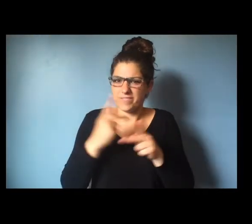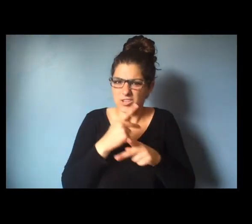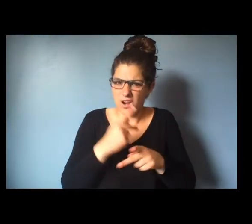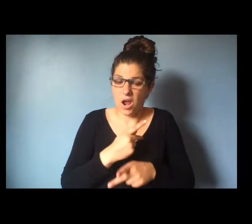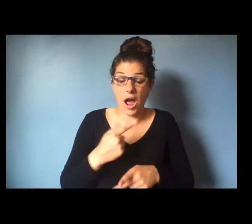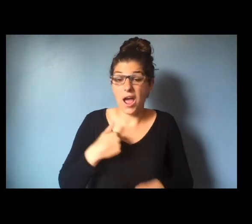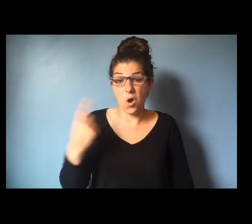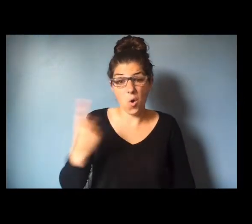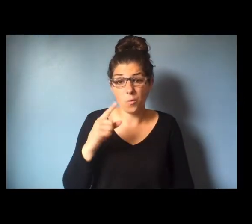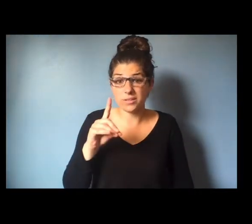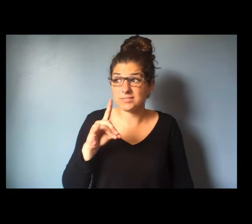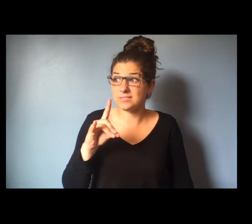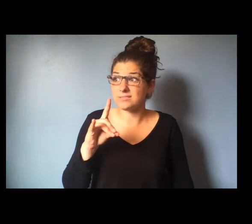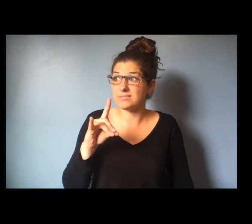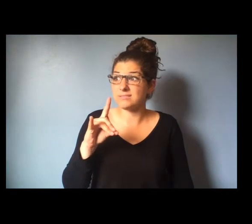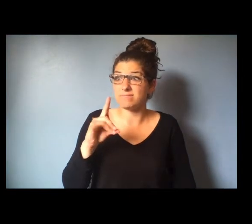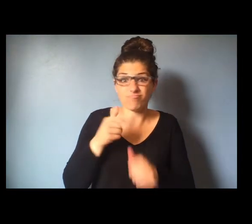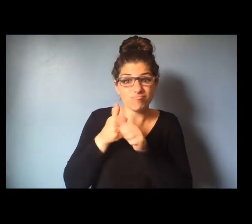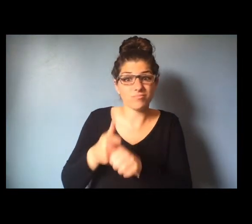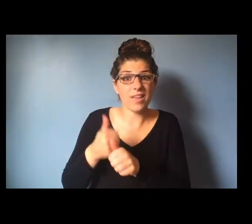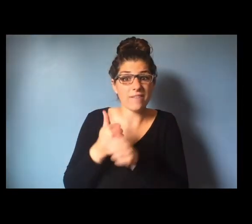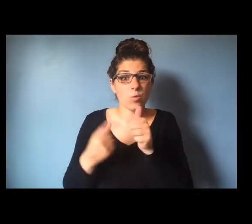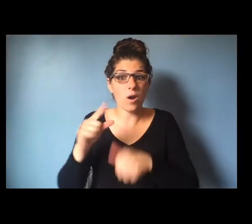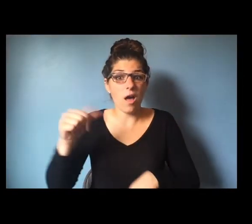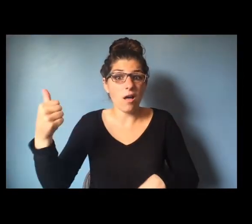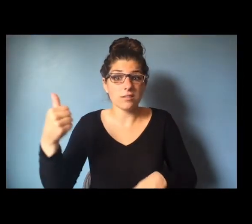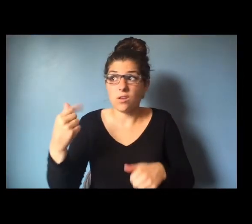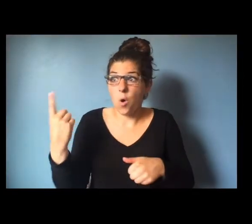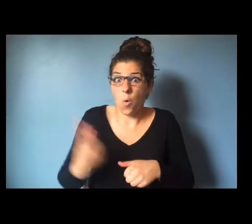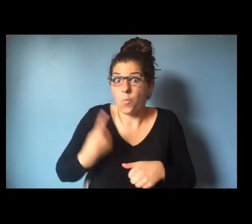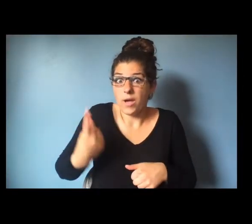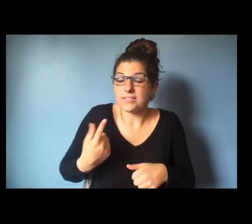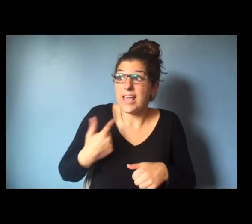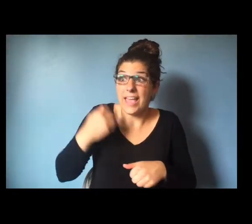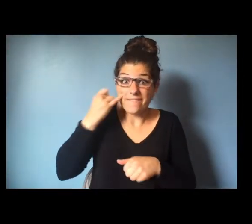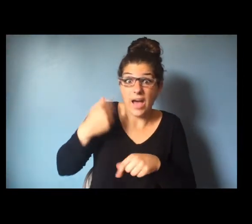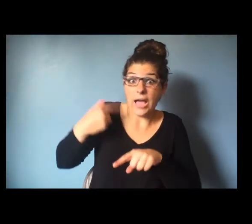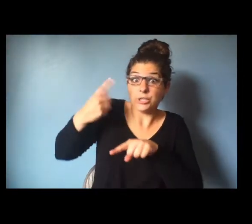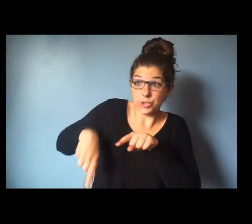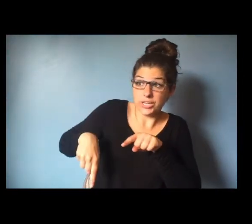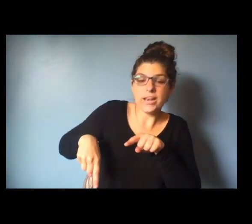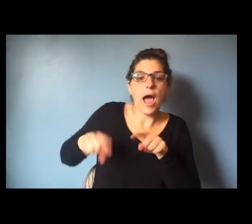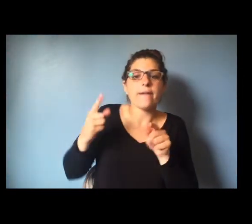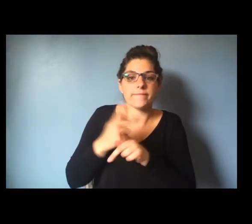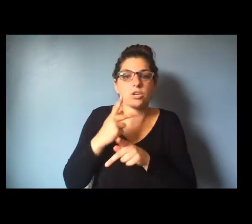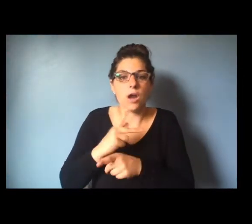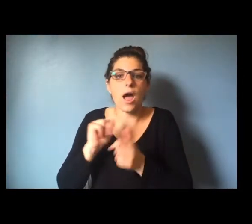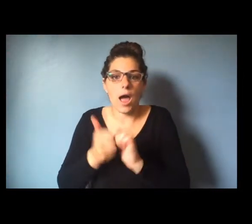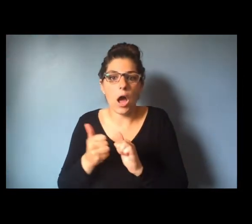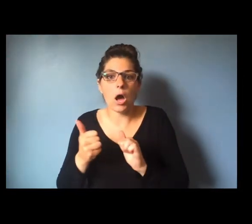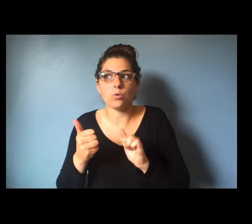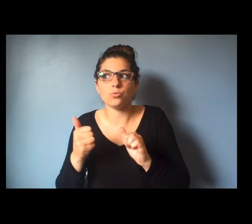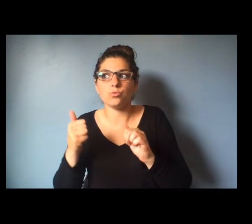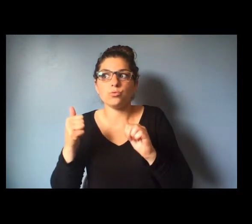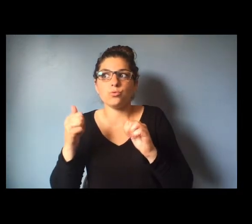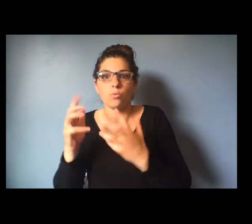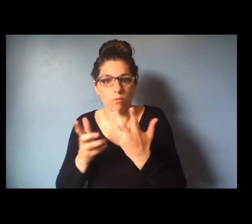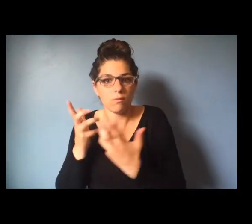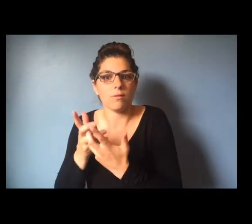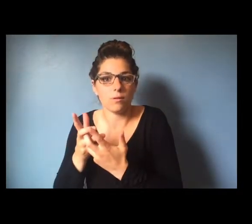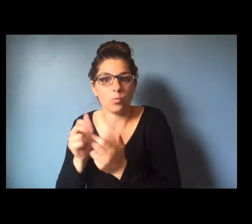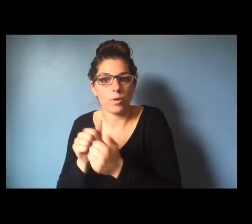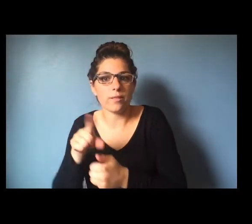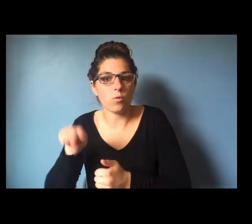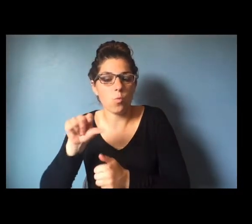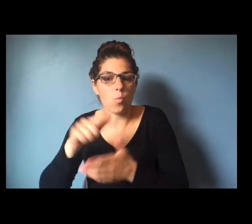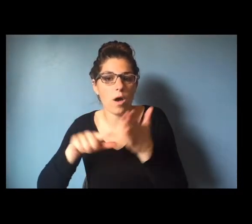did everything that everybody else did. And if I didn't have, like, if I couldn't, I found a way to do it. But I did.